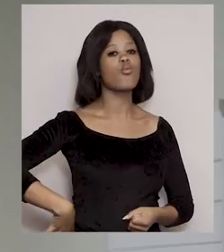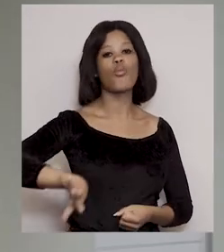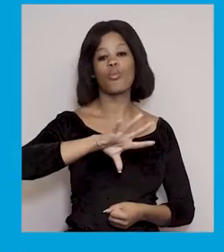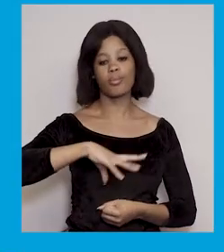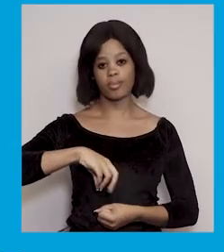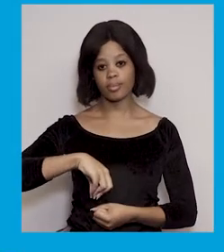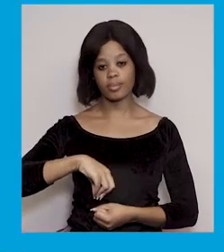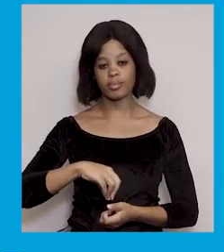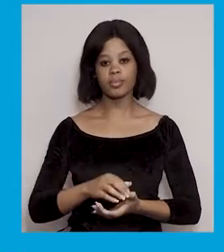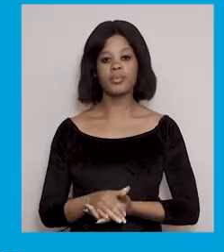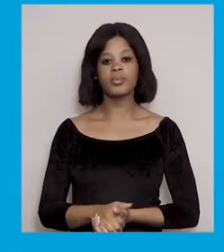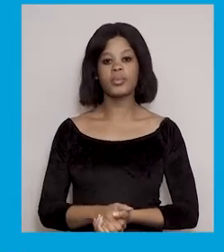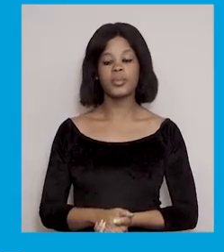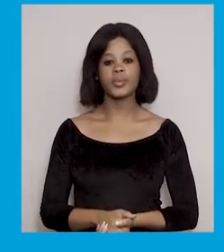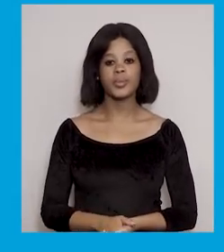of us.